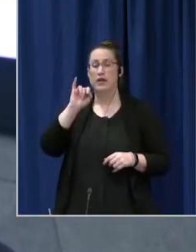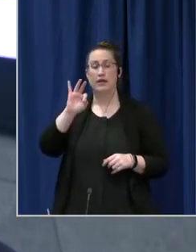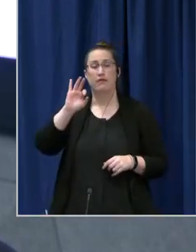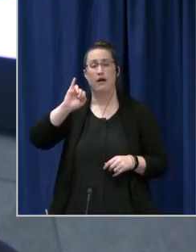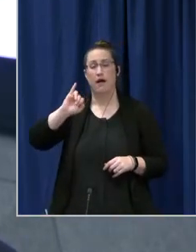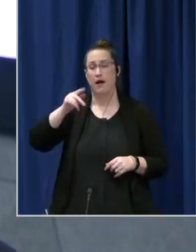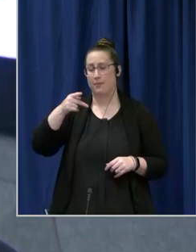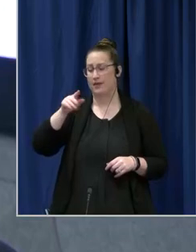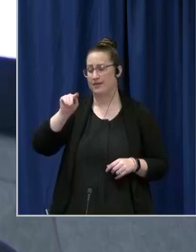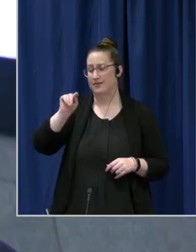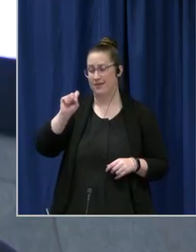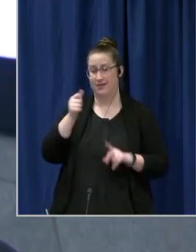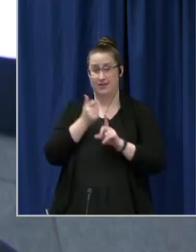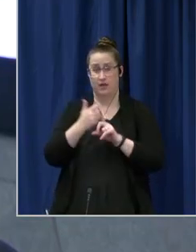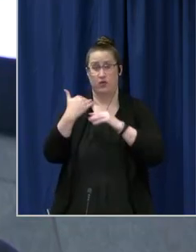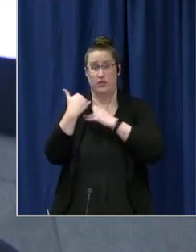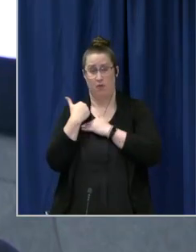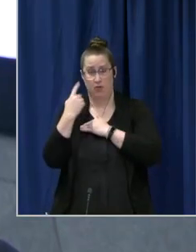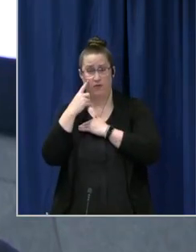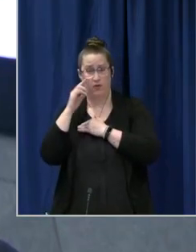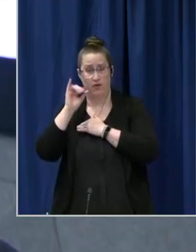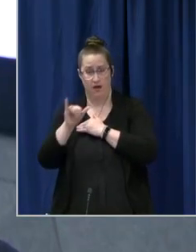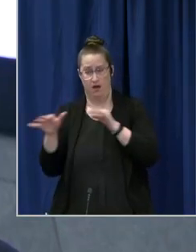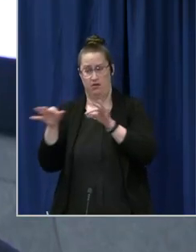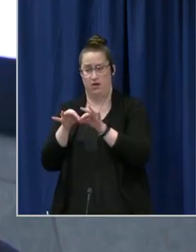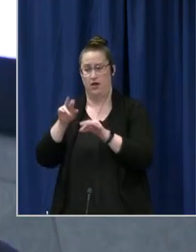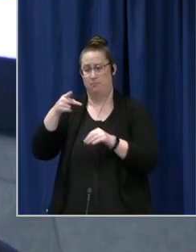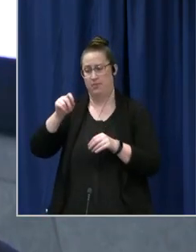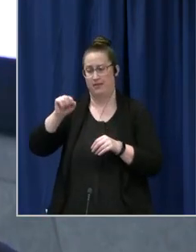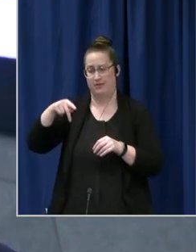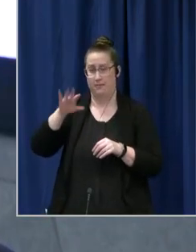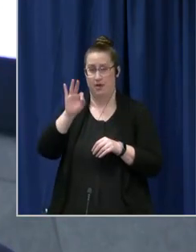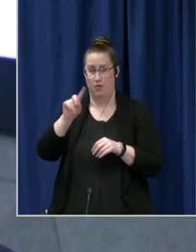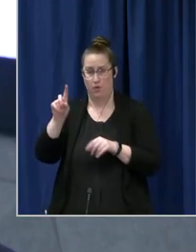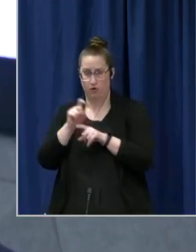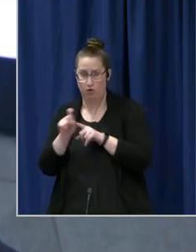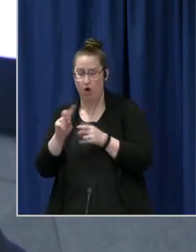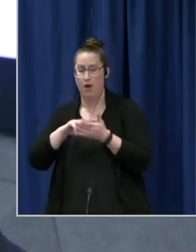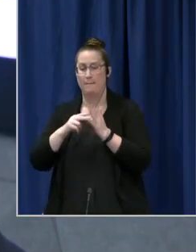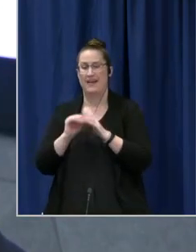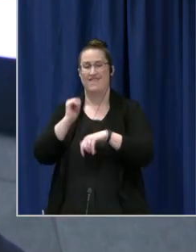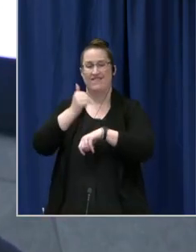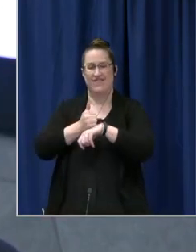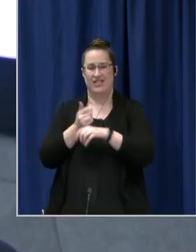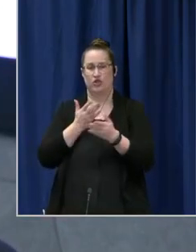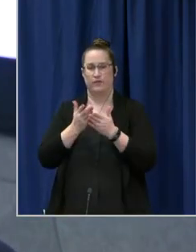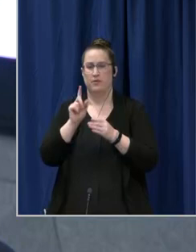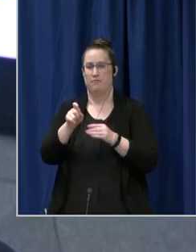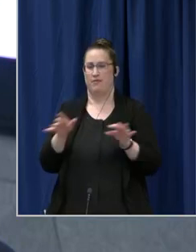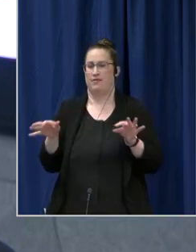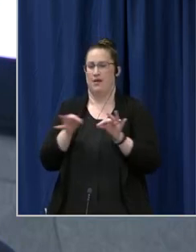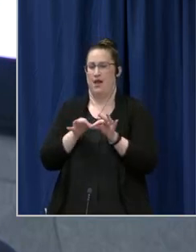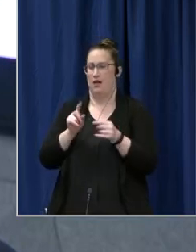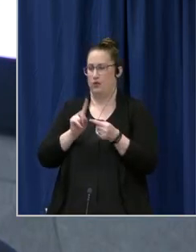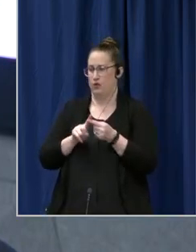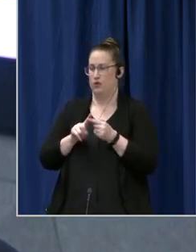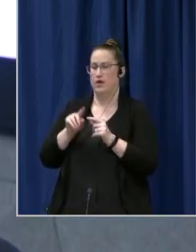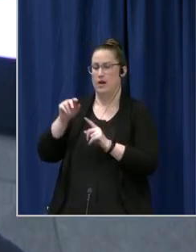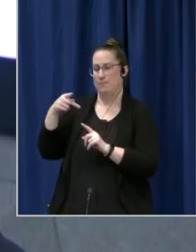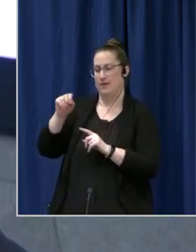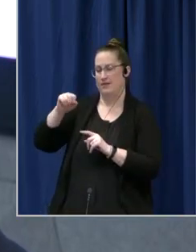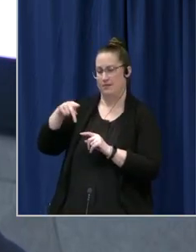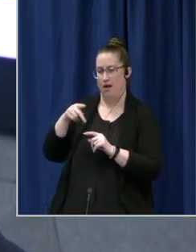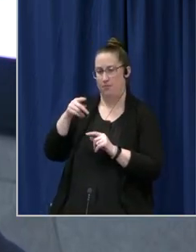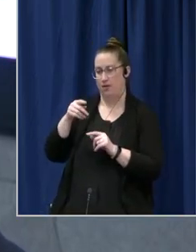IPCTS is responsible for conducting the 911 call, then a fixed service must connect to a designated PSAP, transmit